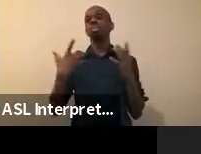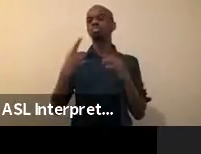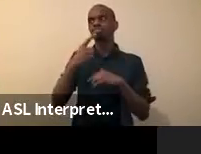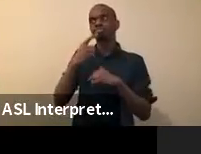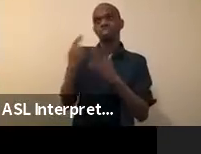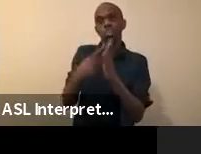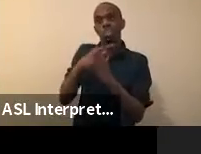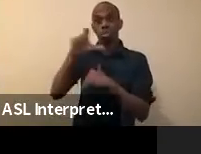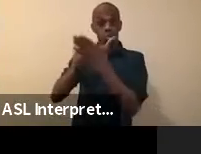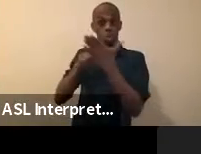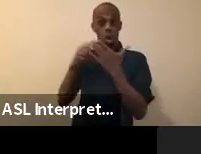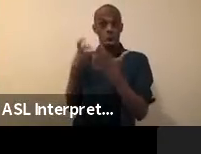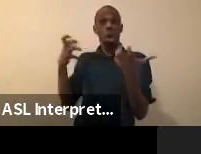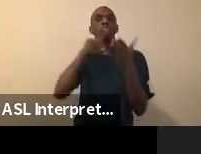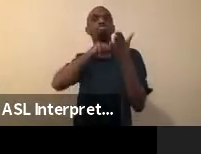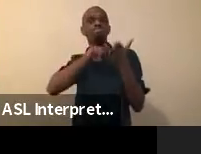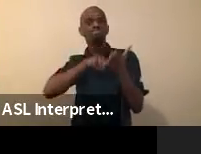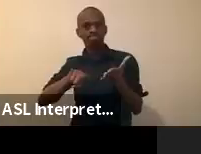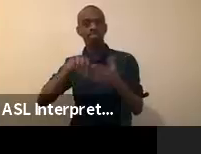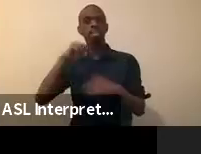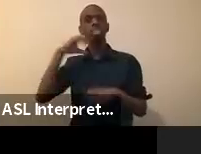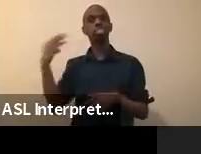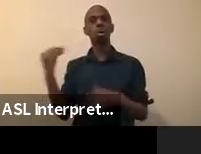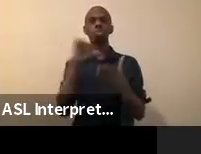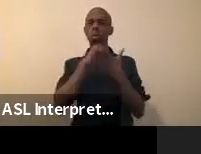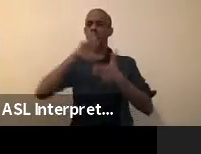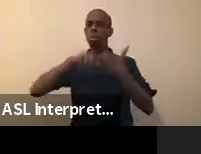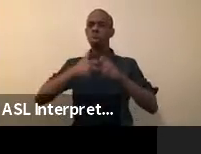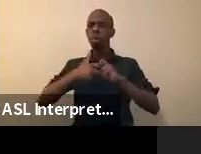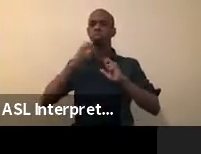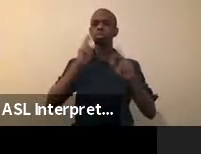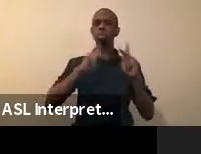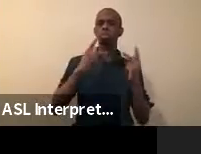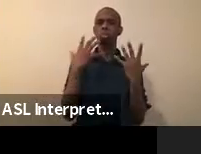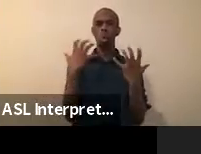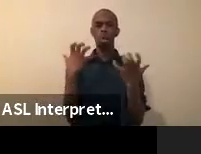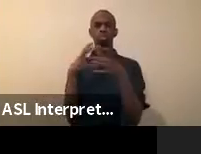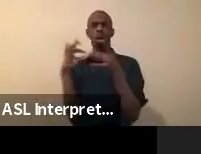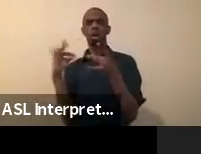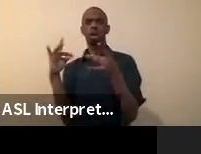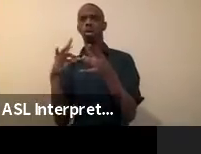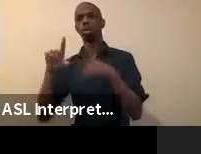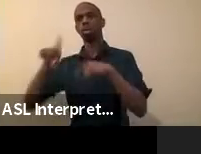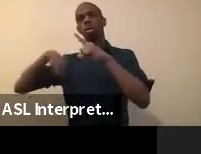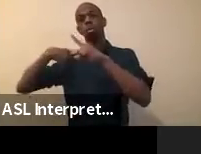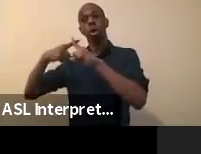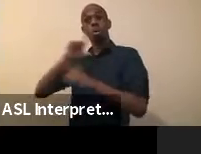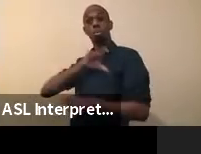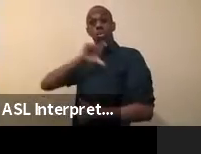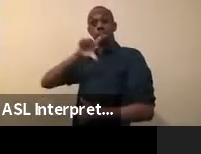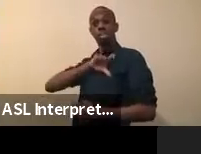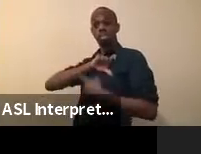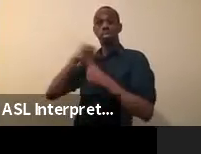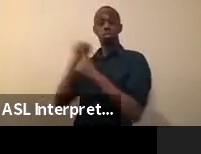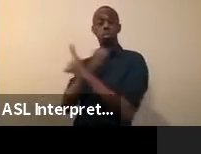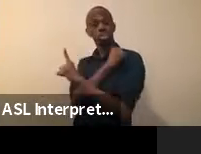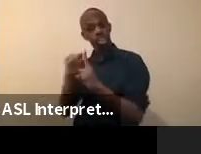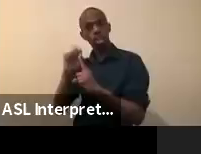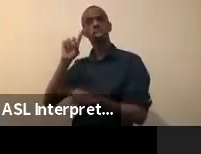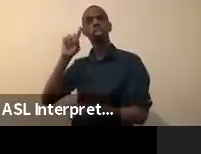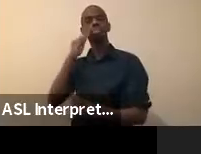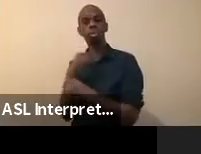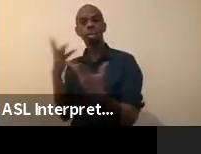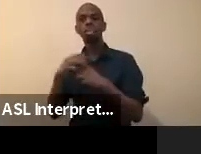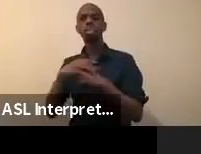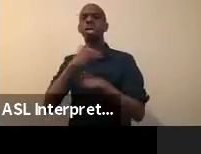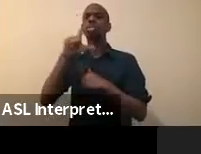data. This is something people have raised about police brutality data. As you've had sometimes the federal government saying, oh, we're going to start